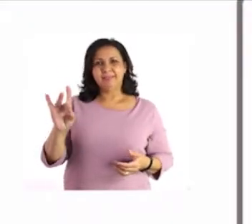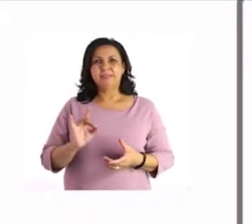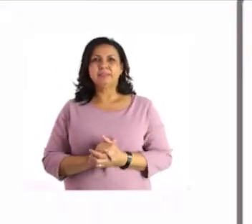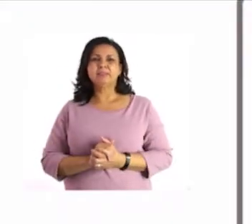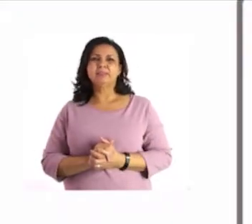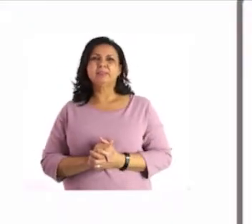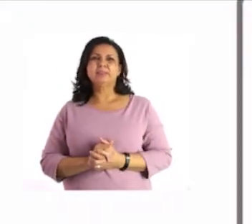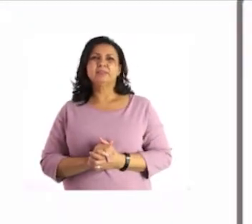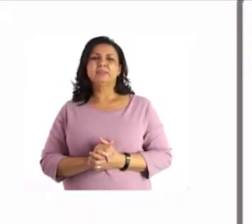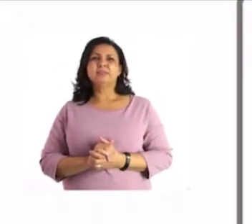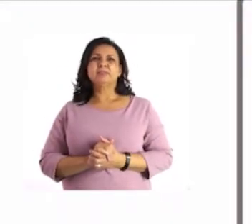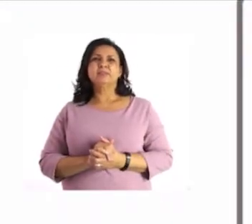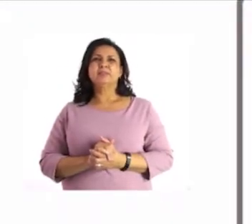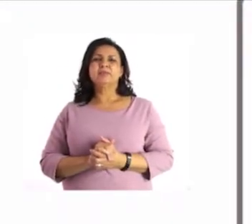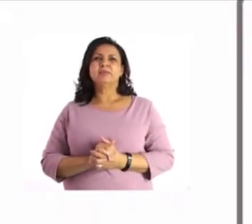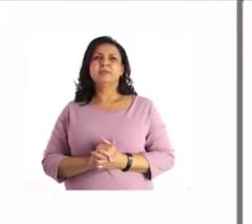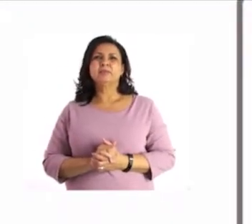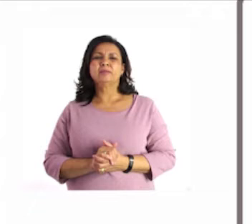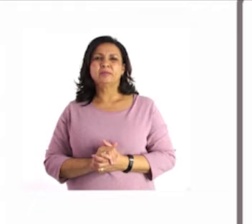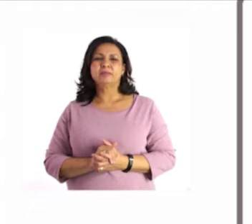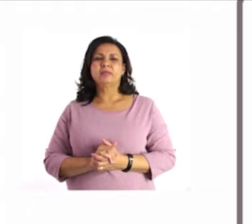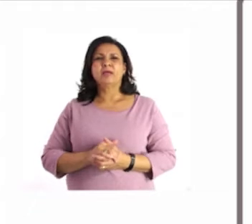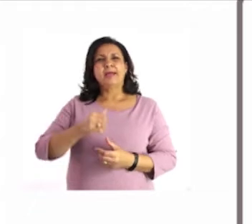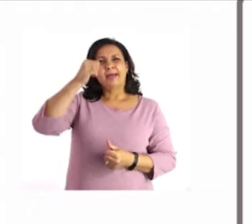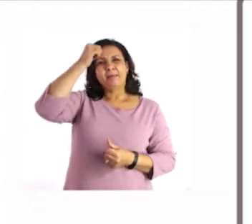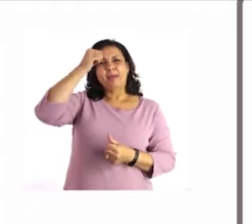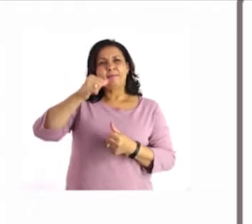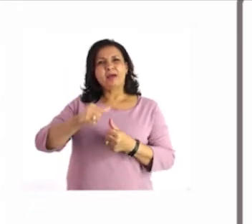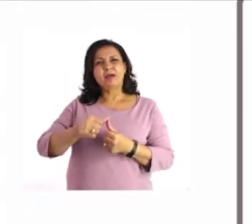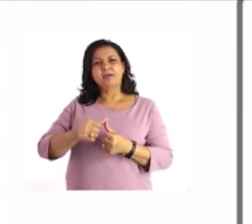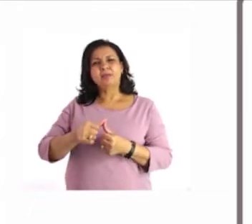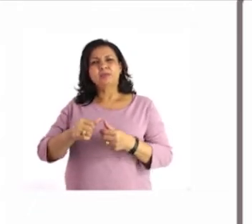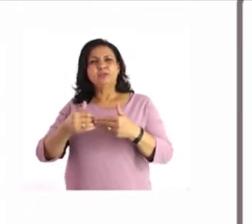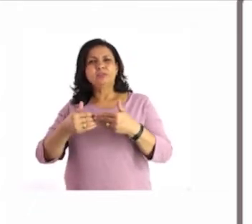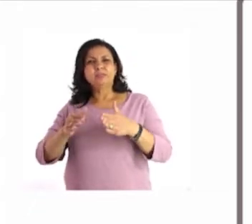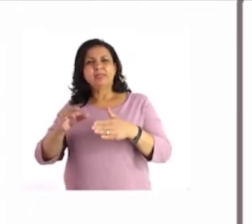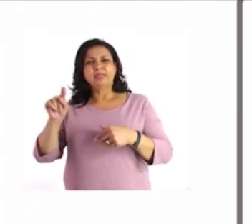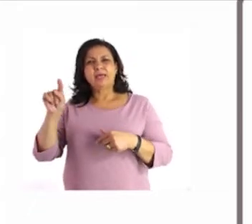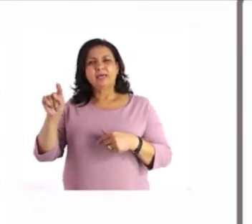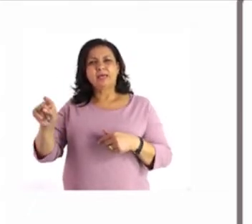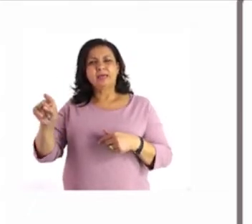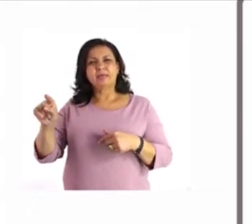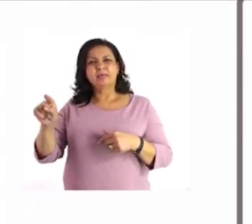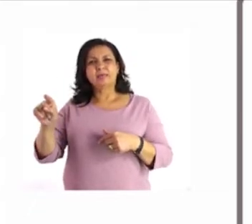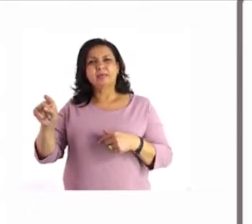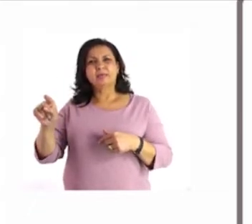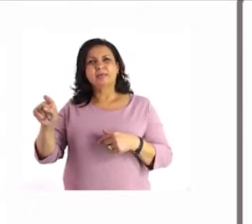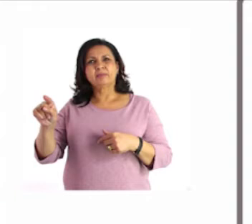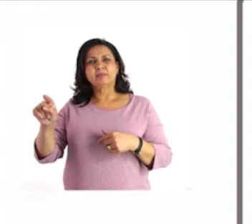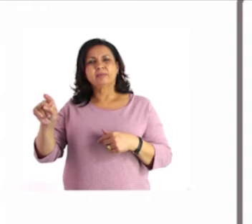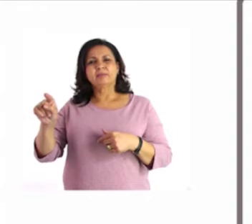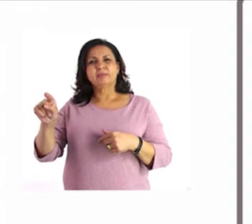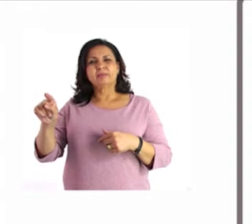And on page 18, I would like you to remember, start just below the line and the cars can